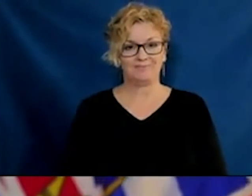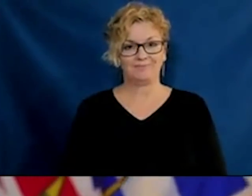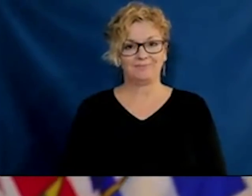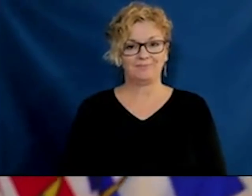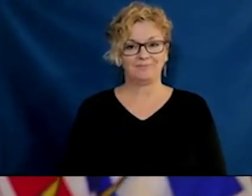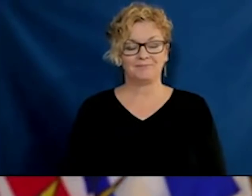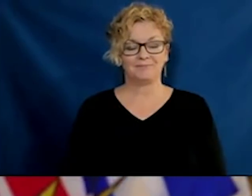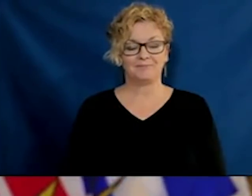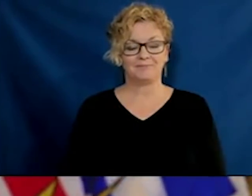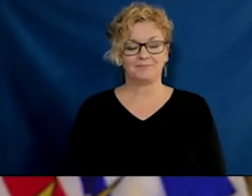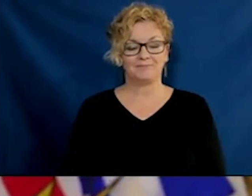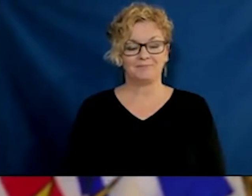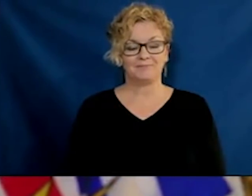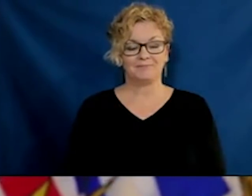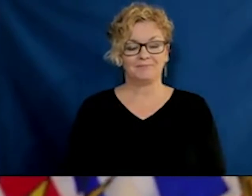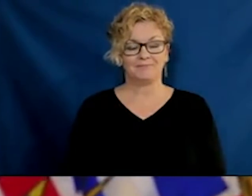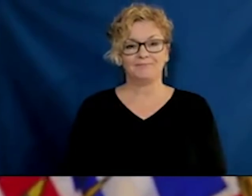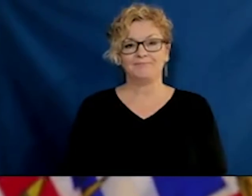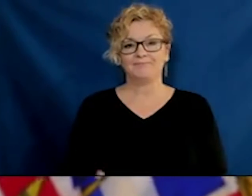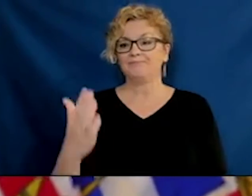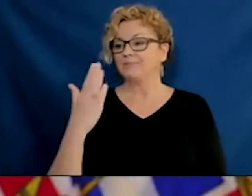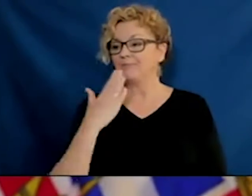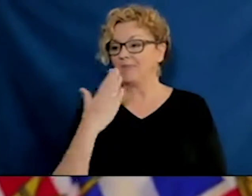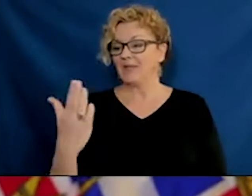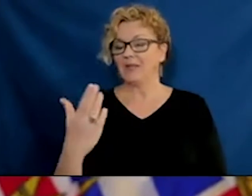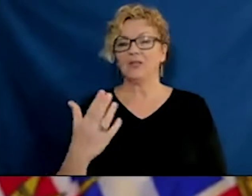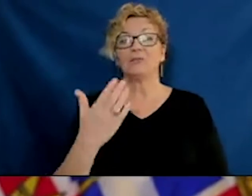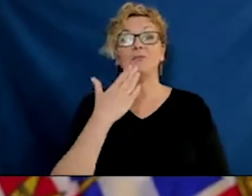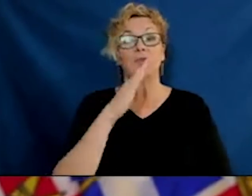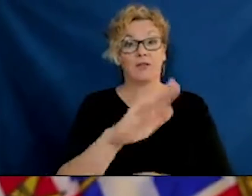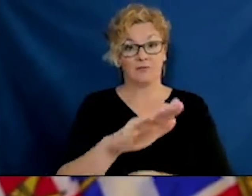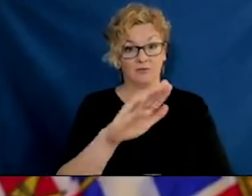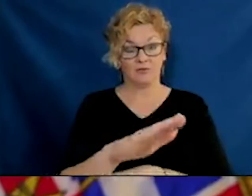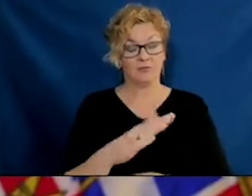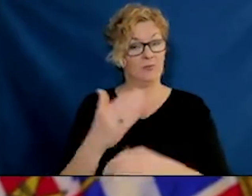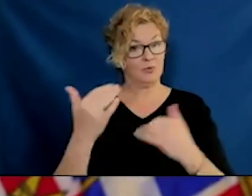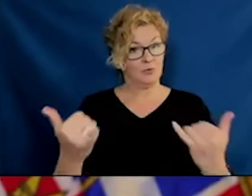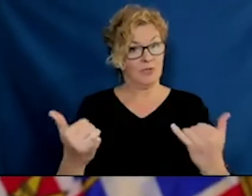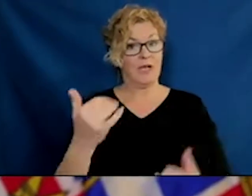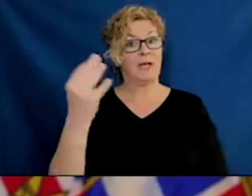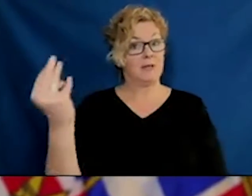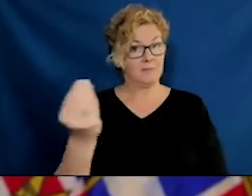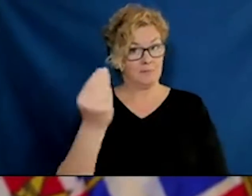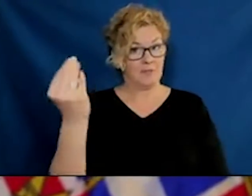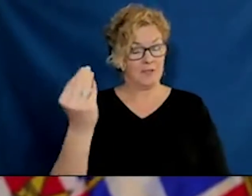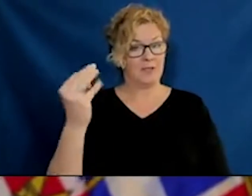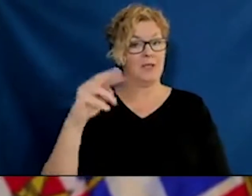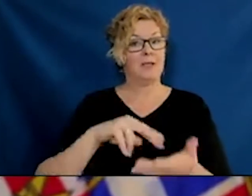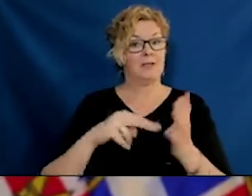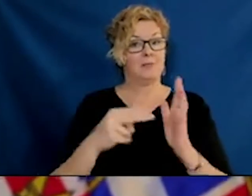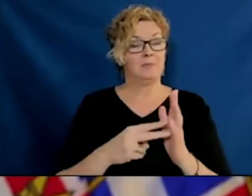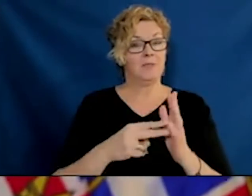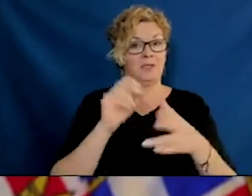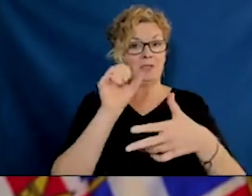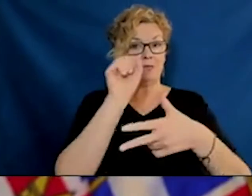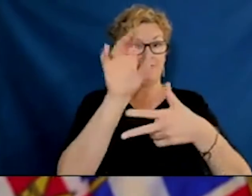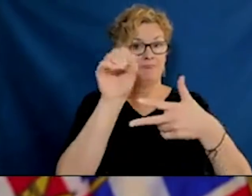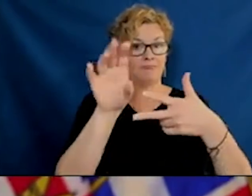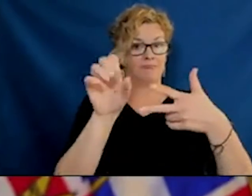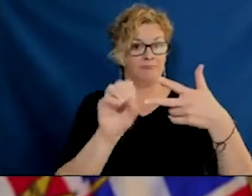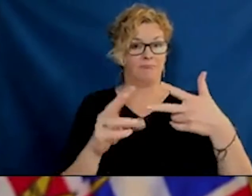Thank you and good afternoon. So today being Monday, we're reporting on 3 periods from